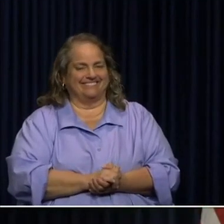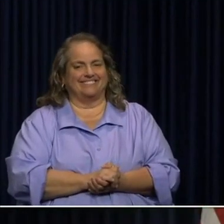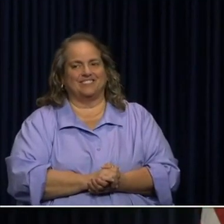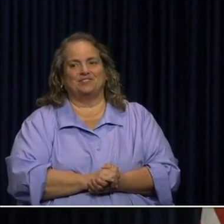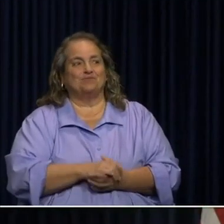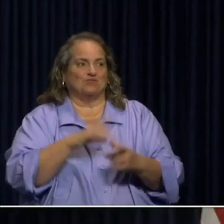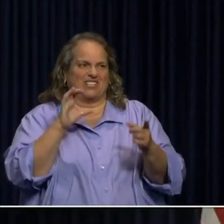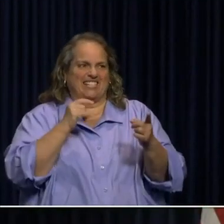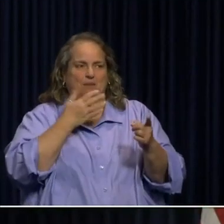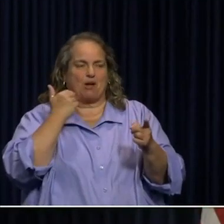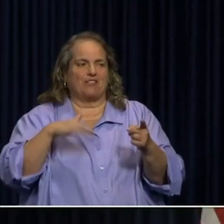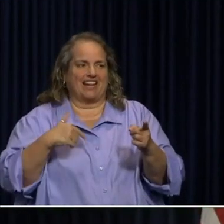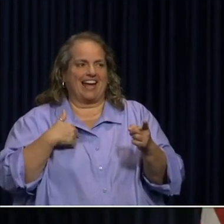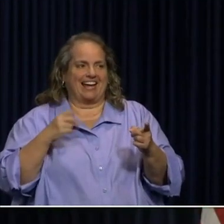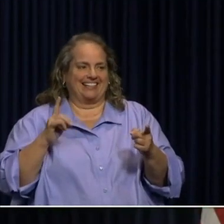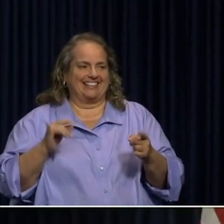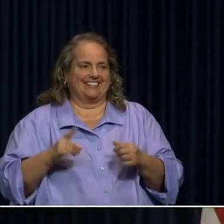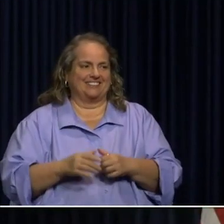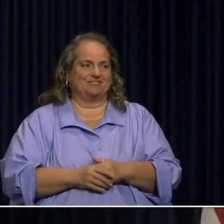He did it better than I did, though.